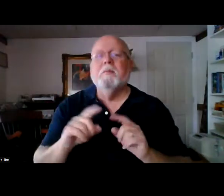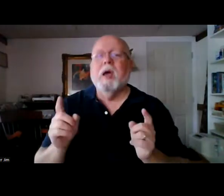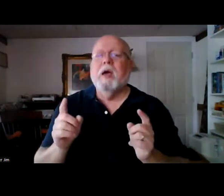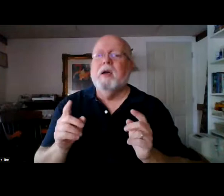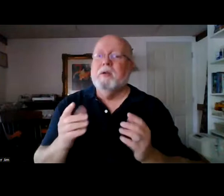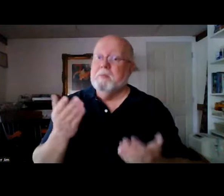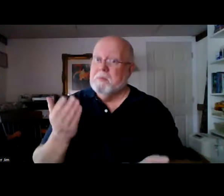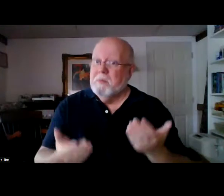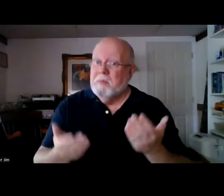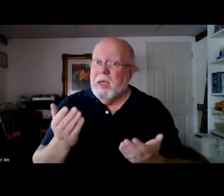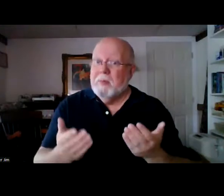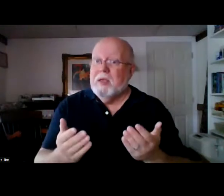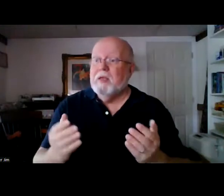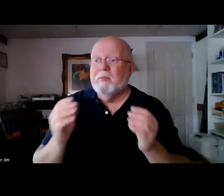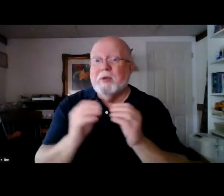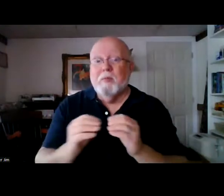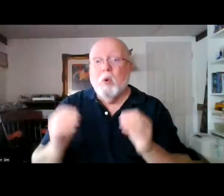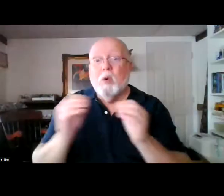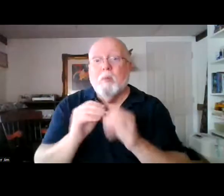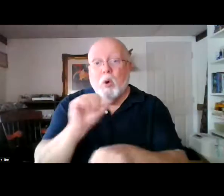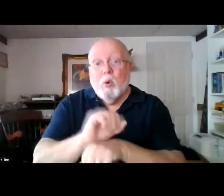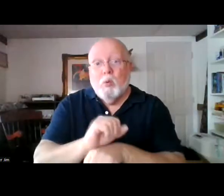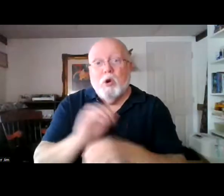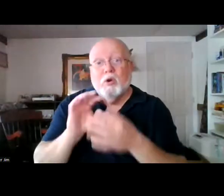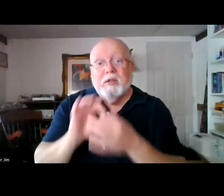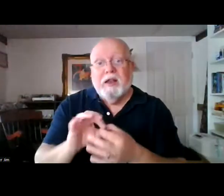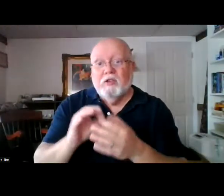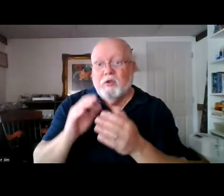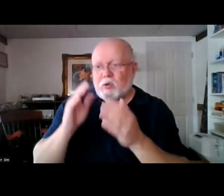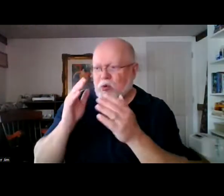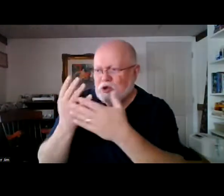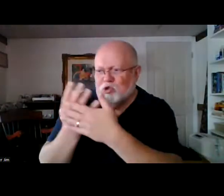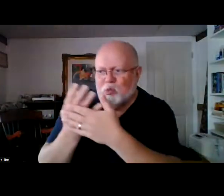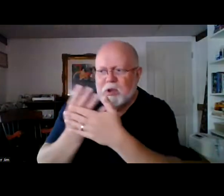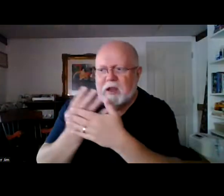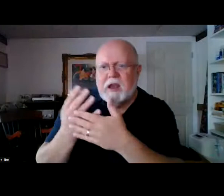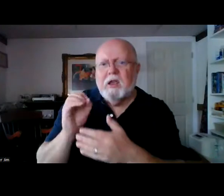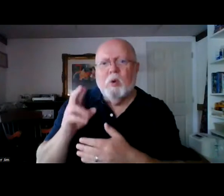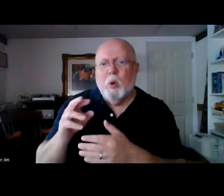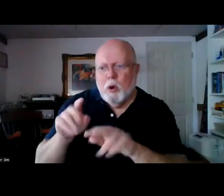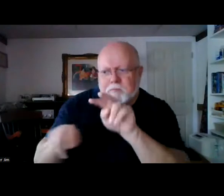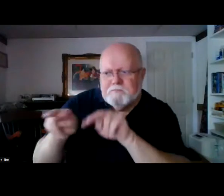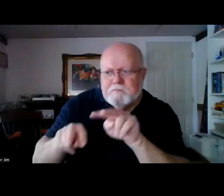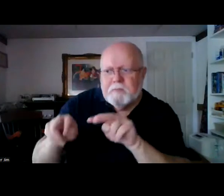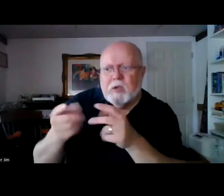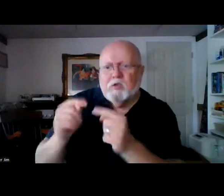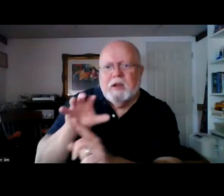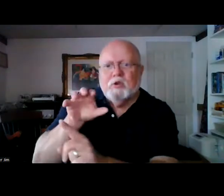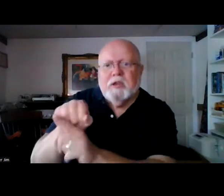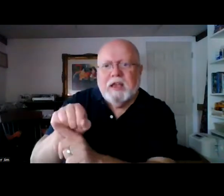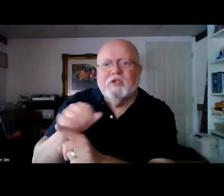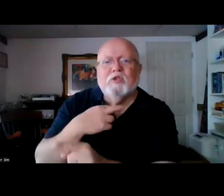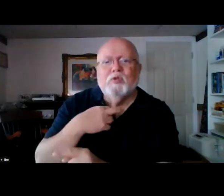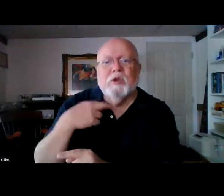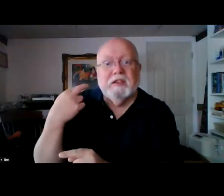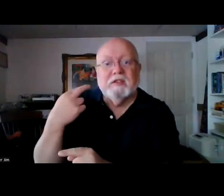efforts in screening, assessment, intervention for suicide risk has really ramped up over the years,